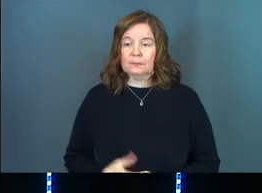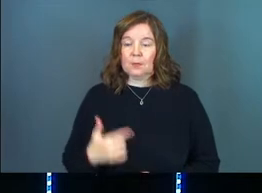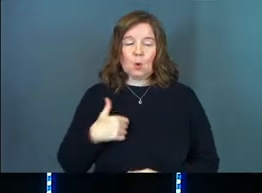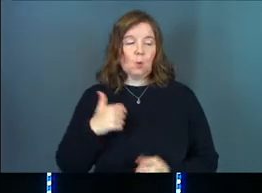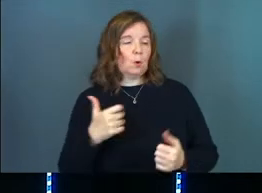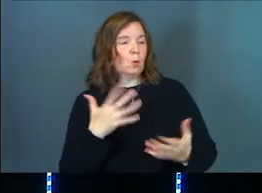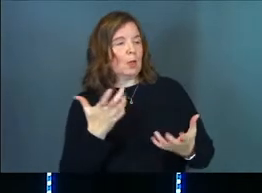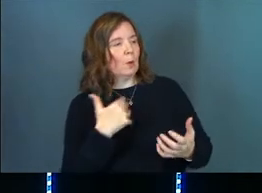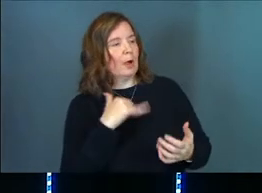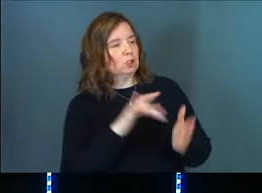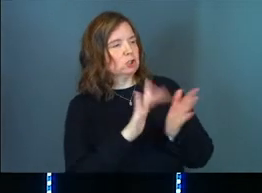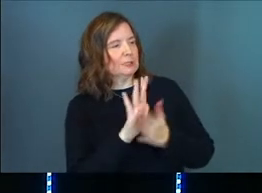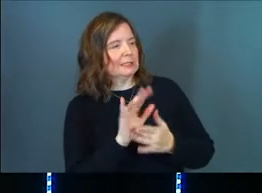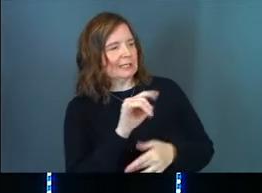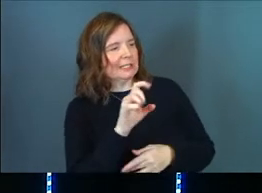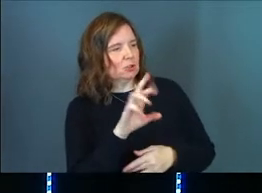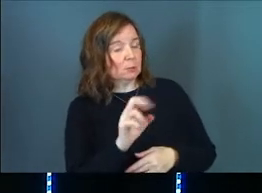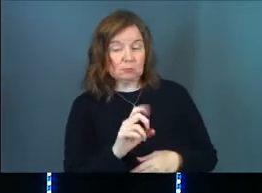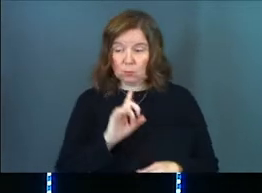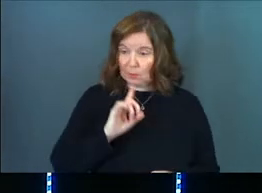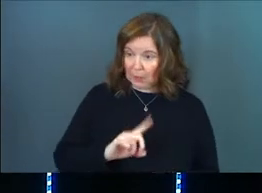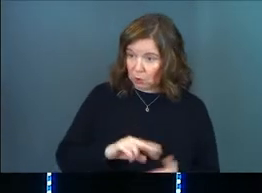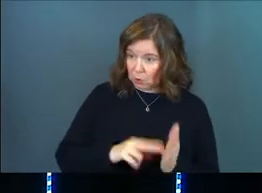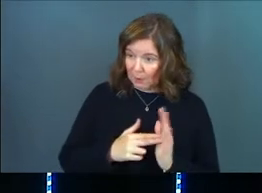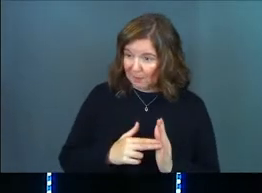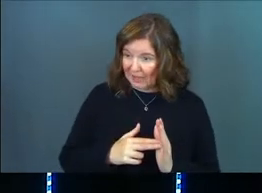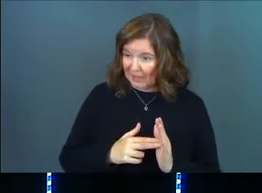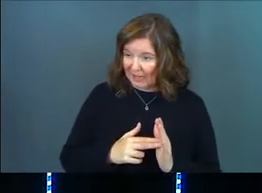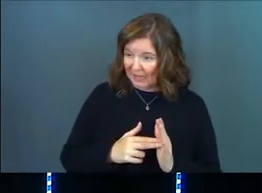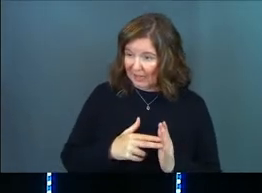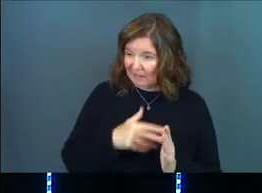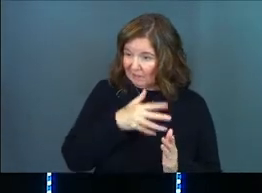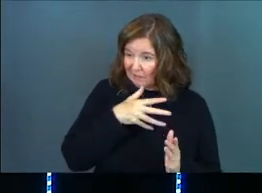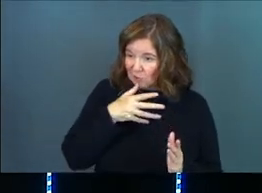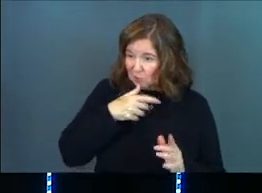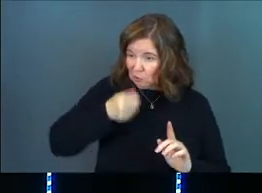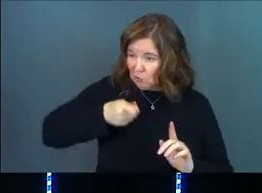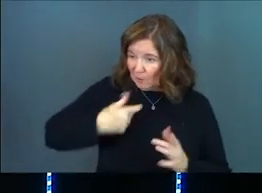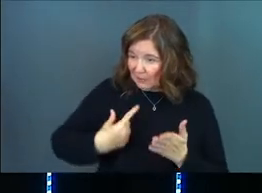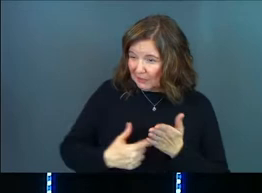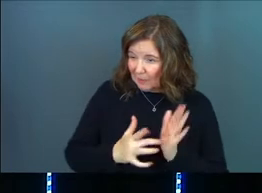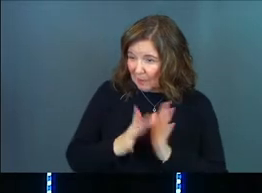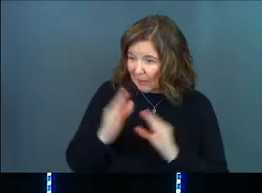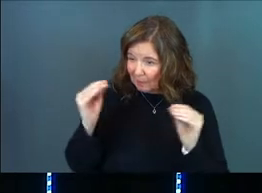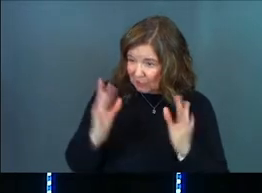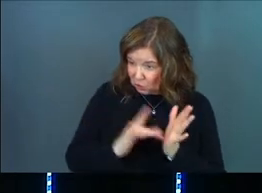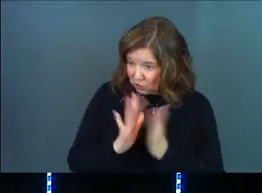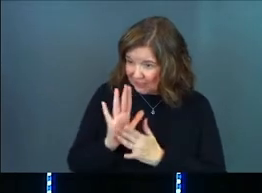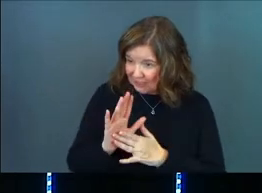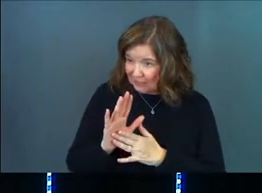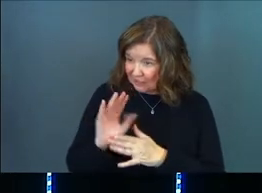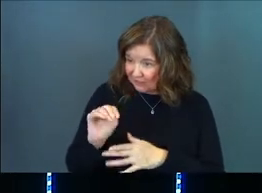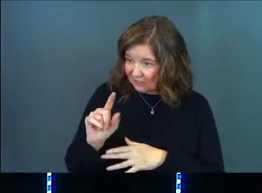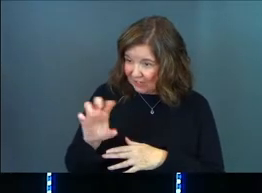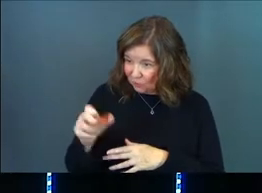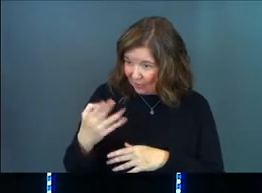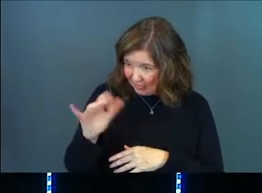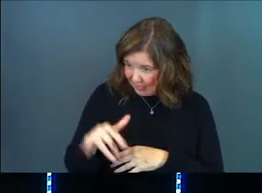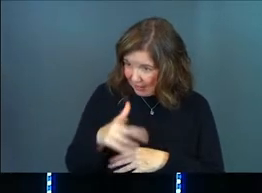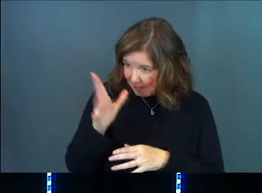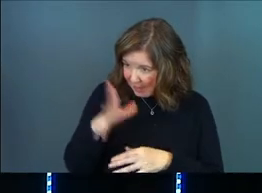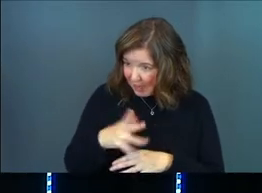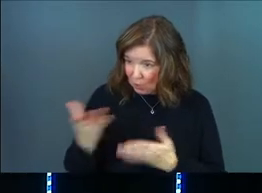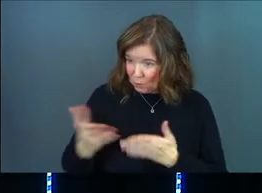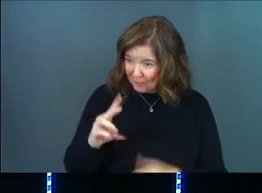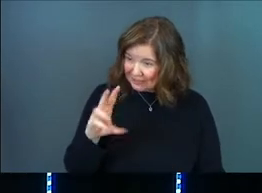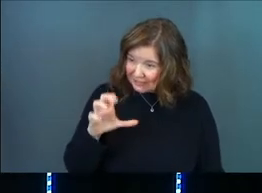We're after Jesus the Nazarene. Really? You mean the little peasant, Jewish carpenter, sometimes Bible teacher, Jesus of Nazareth?